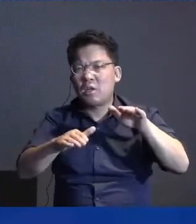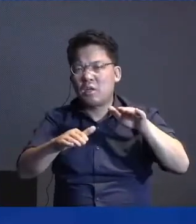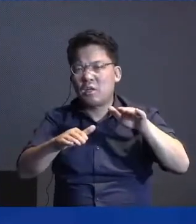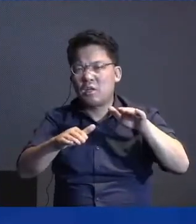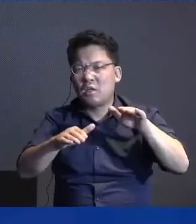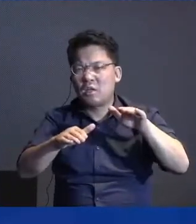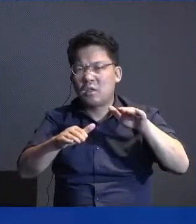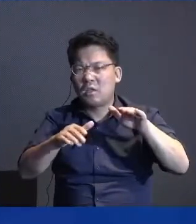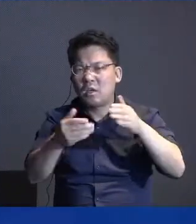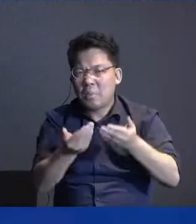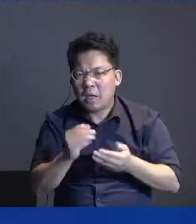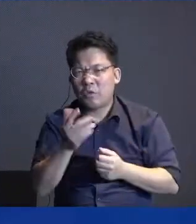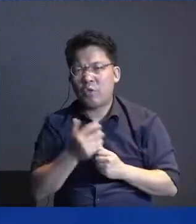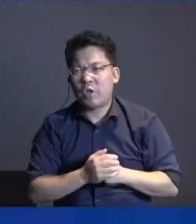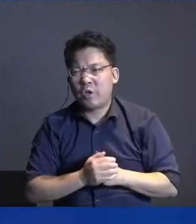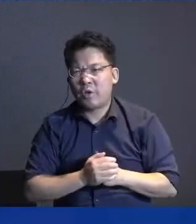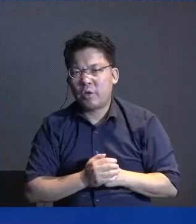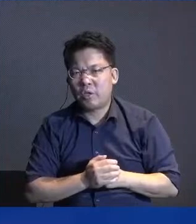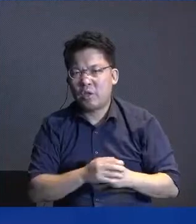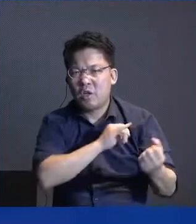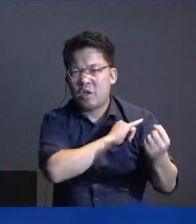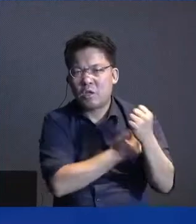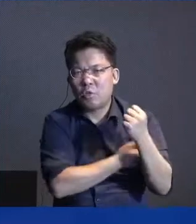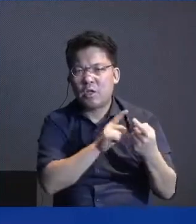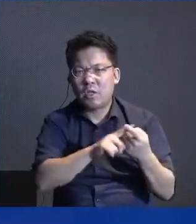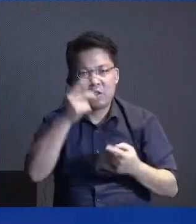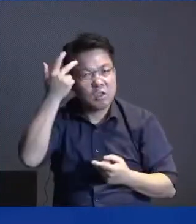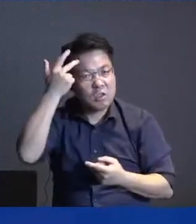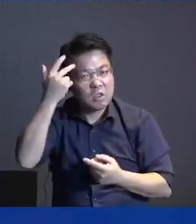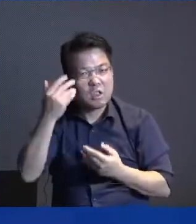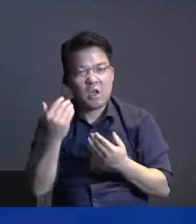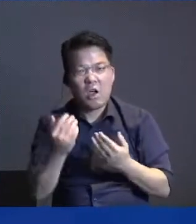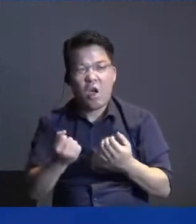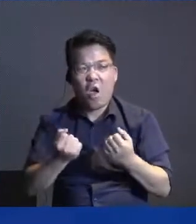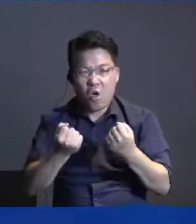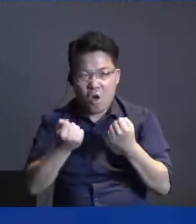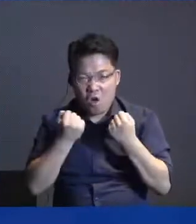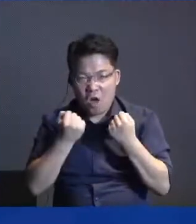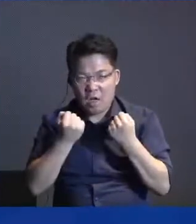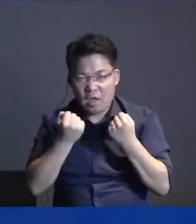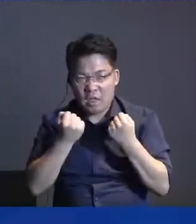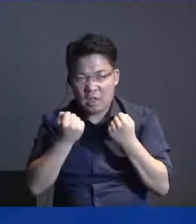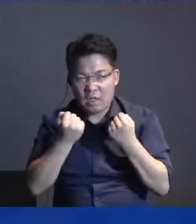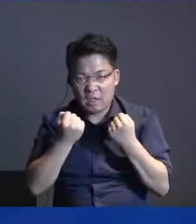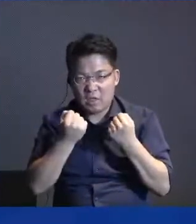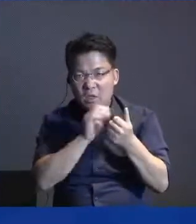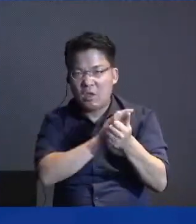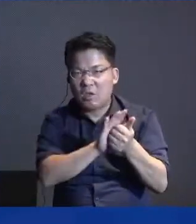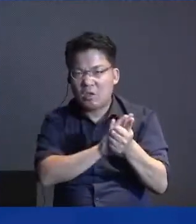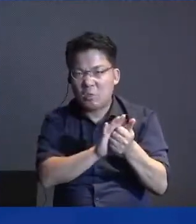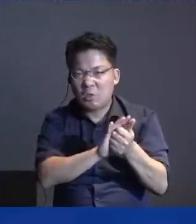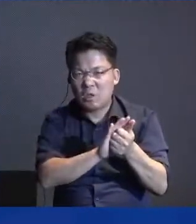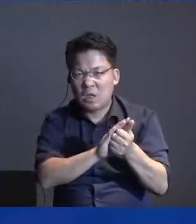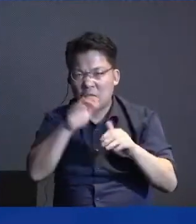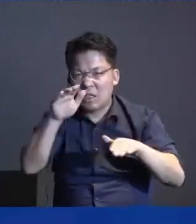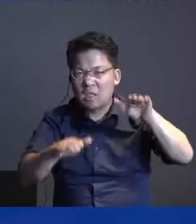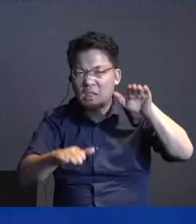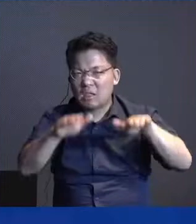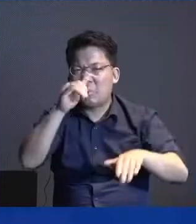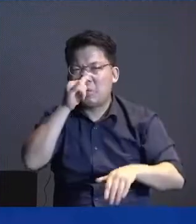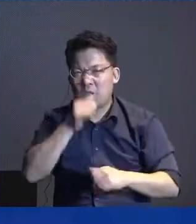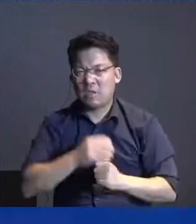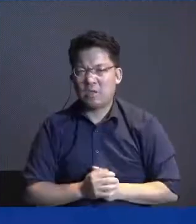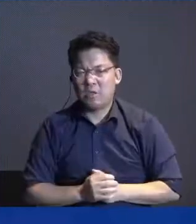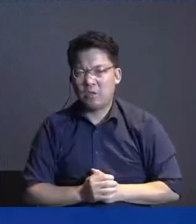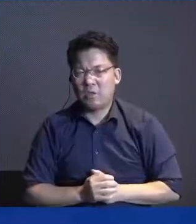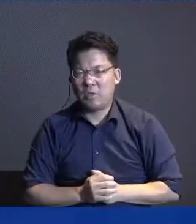and essential services are not equally distributed. So this might be due